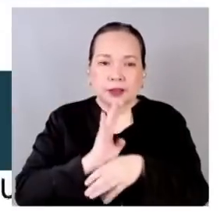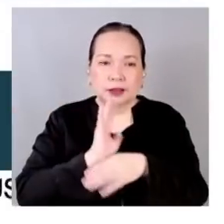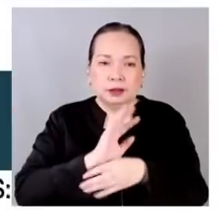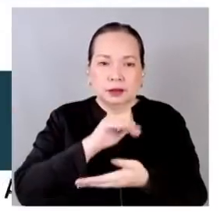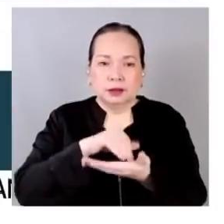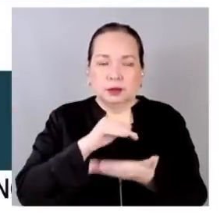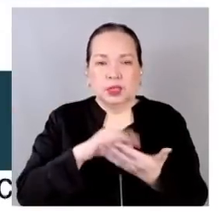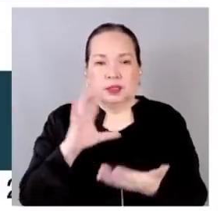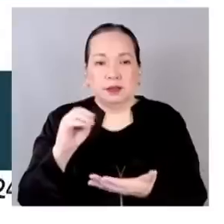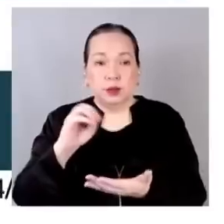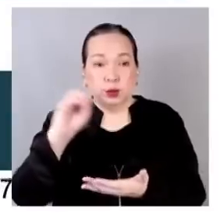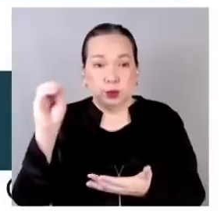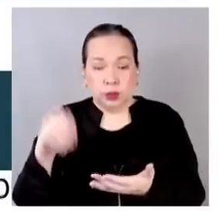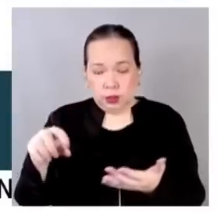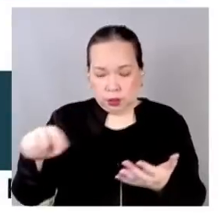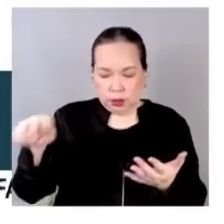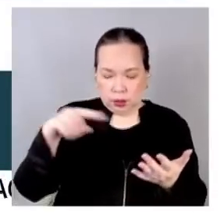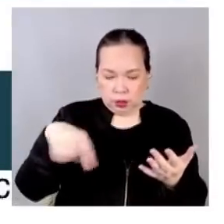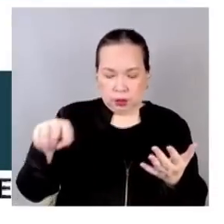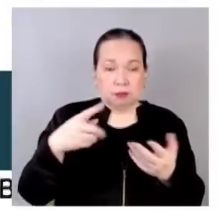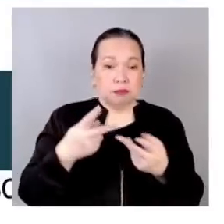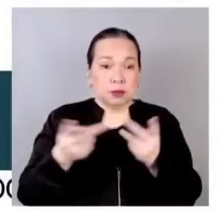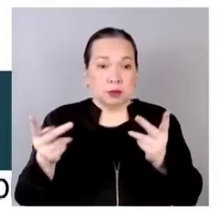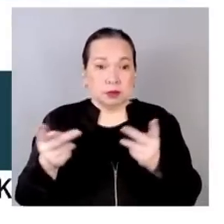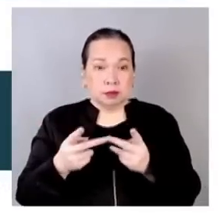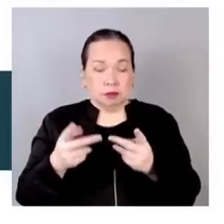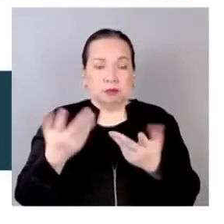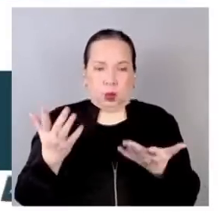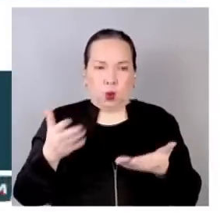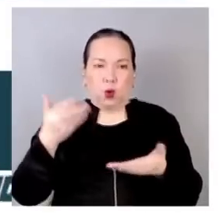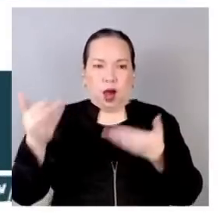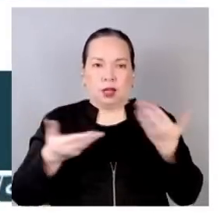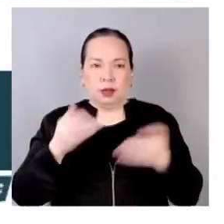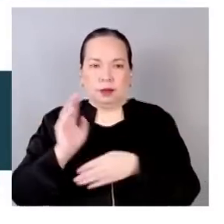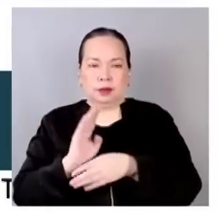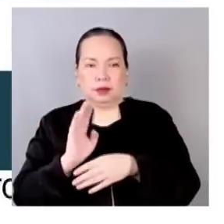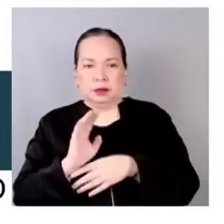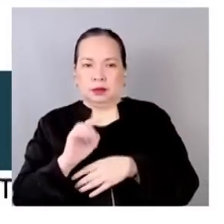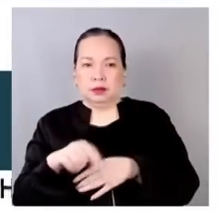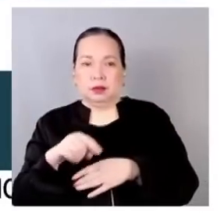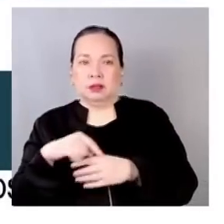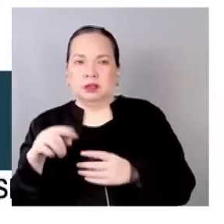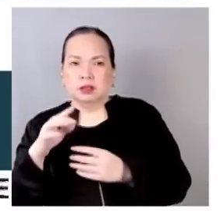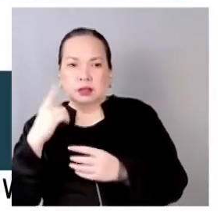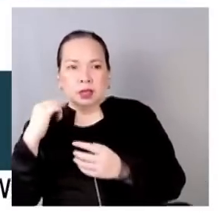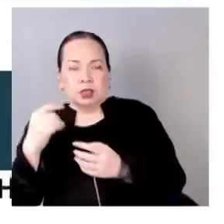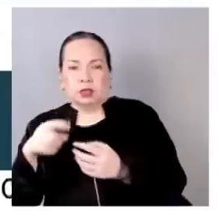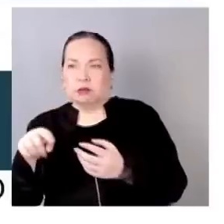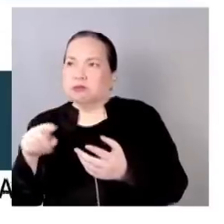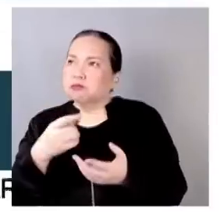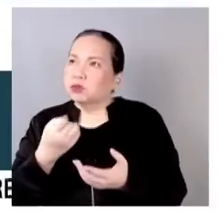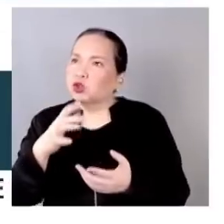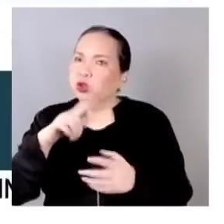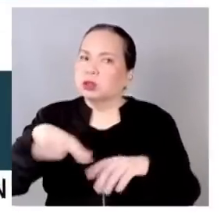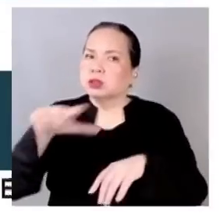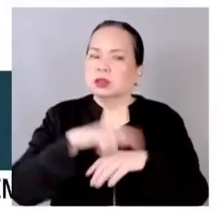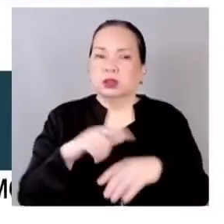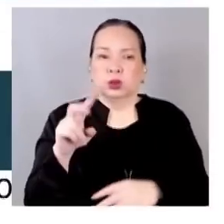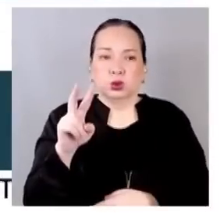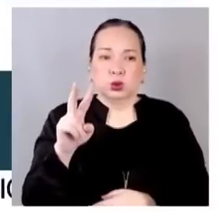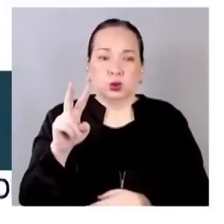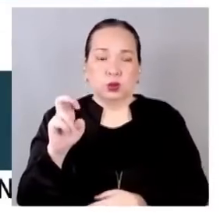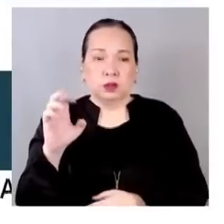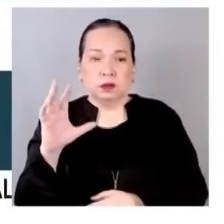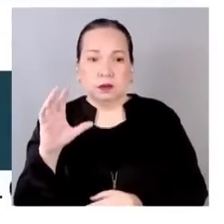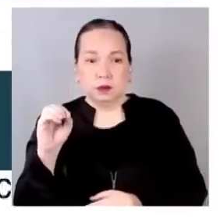50% of the lot there, which now cost about 250 to 200,000